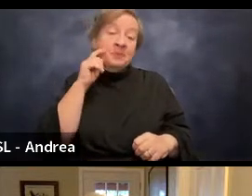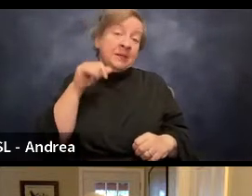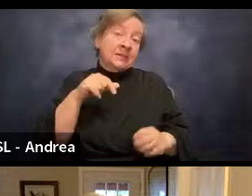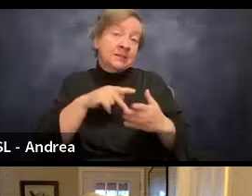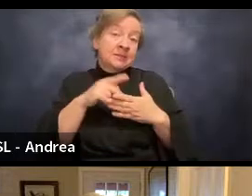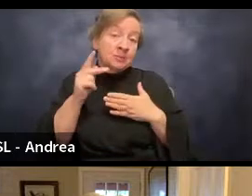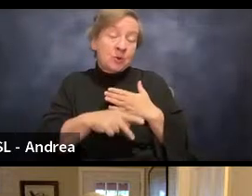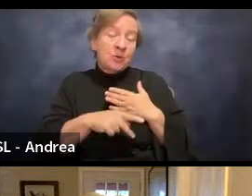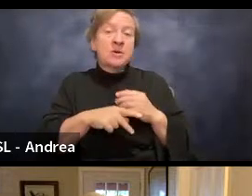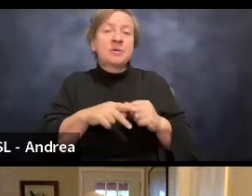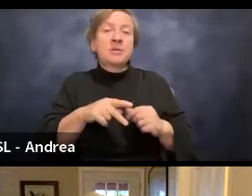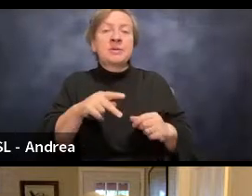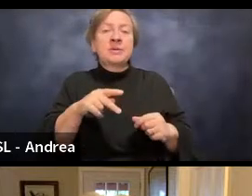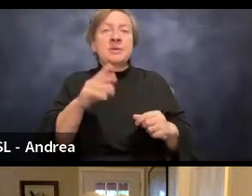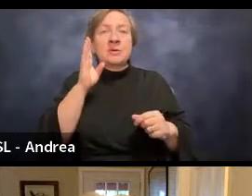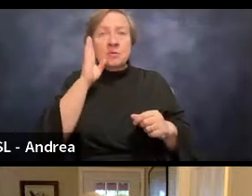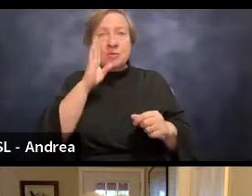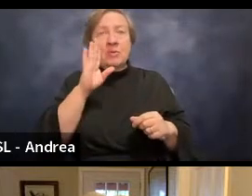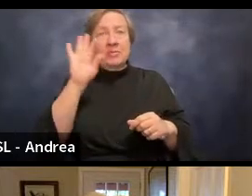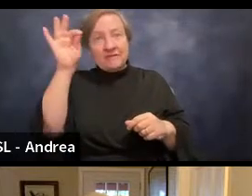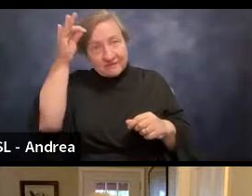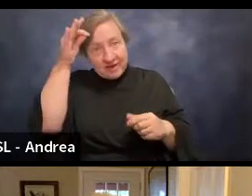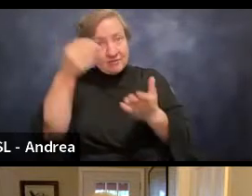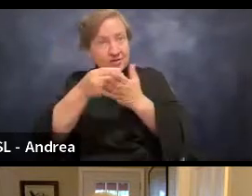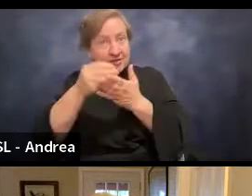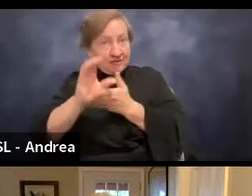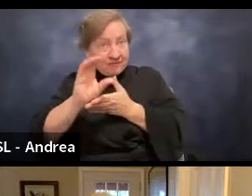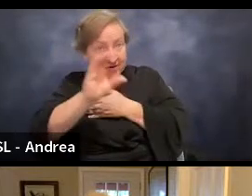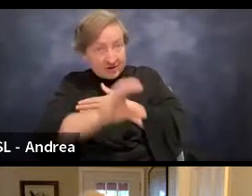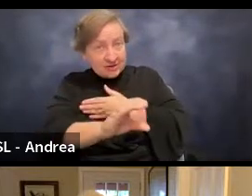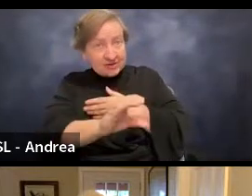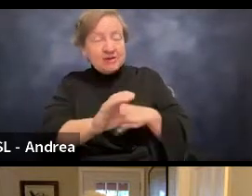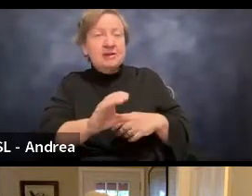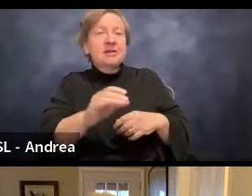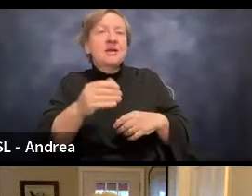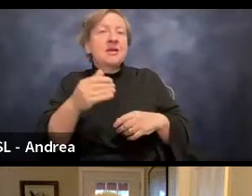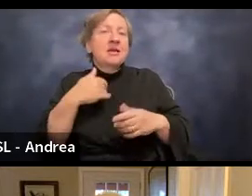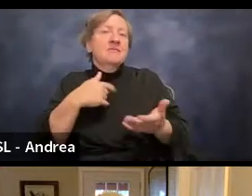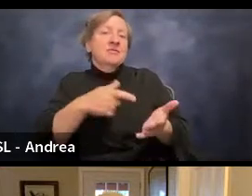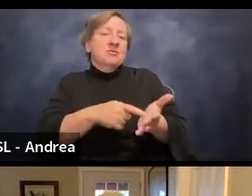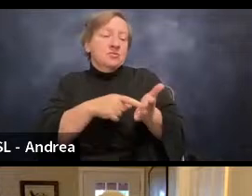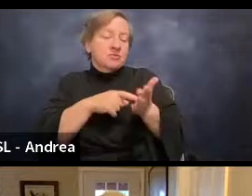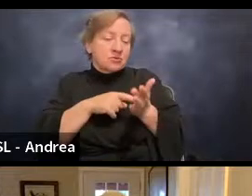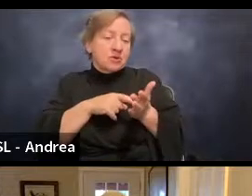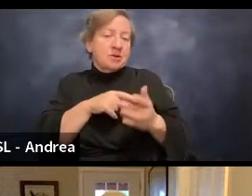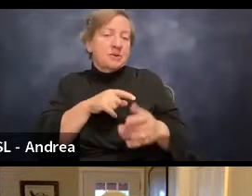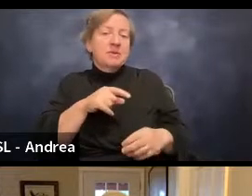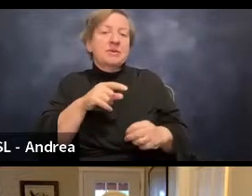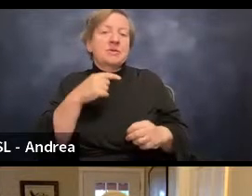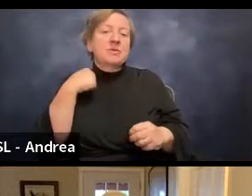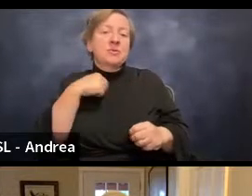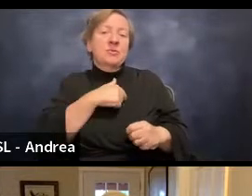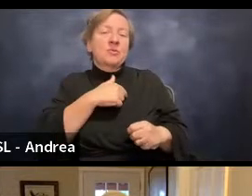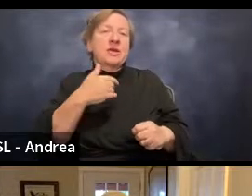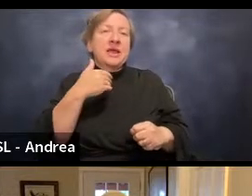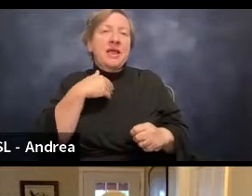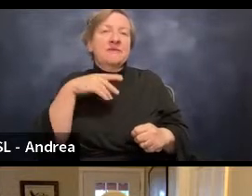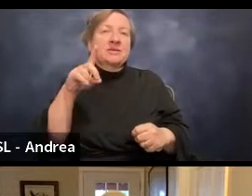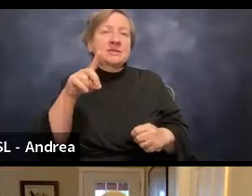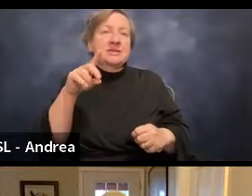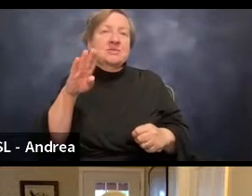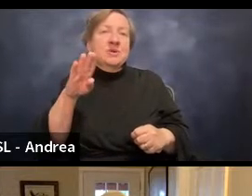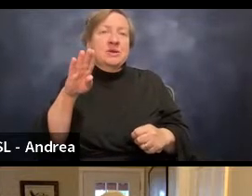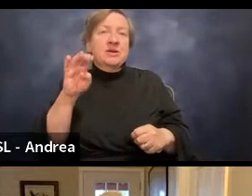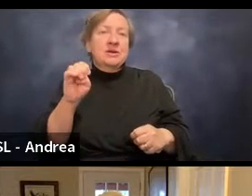program will be federally funded, there's a requirement that we have a DBE